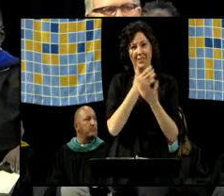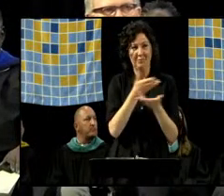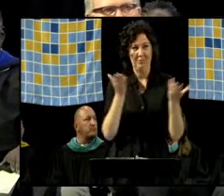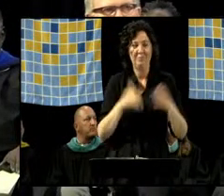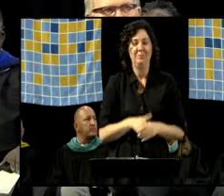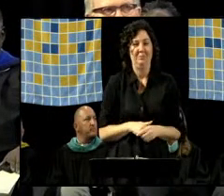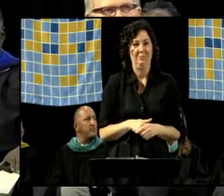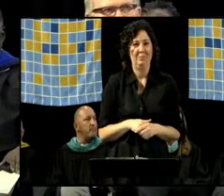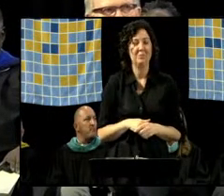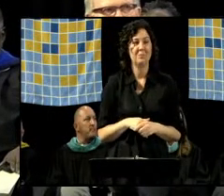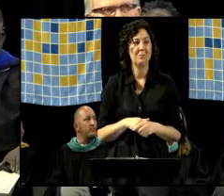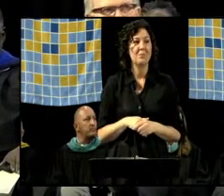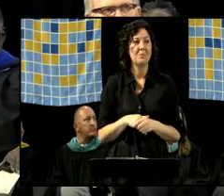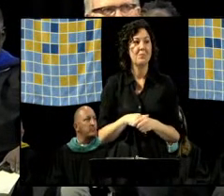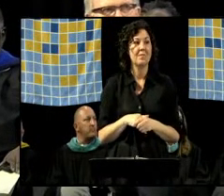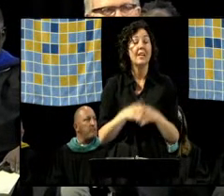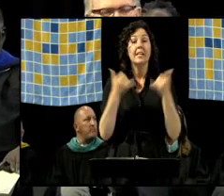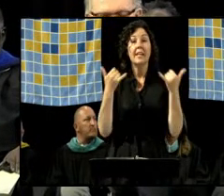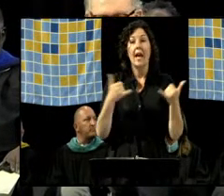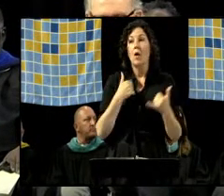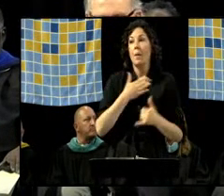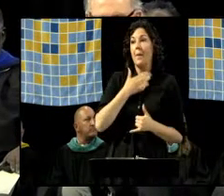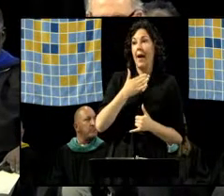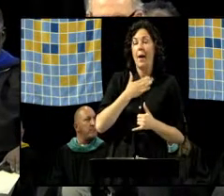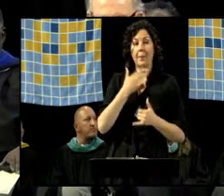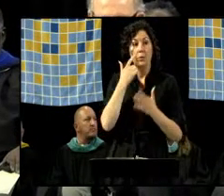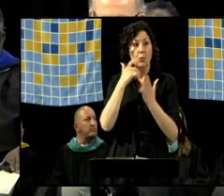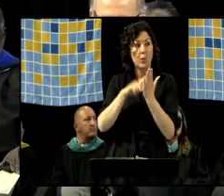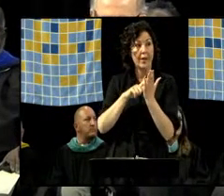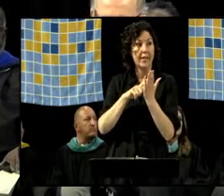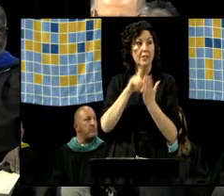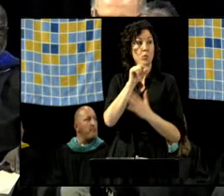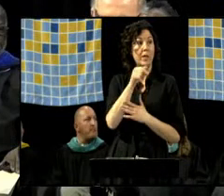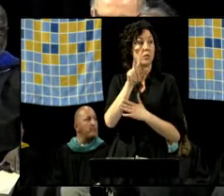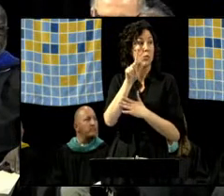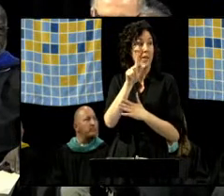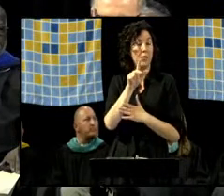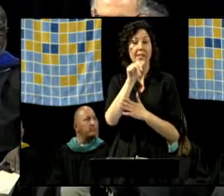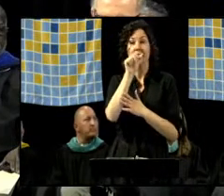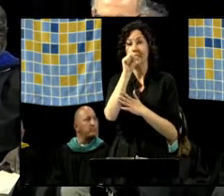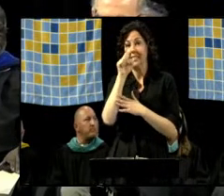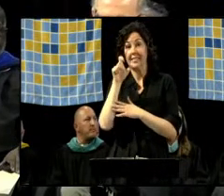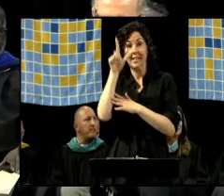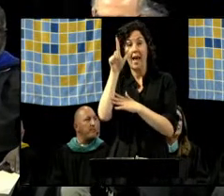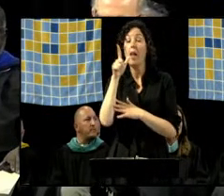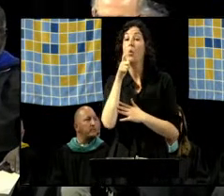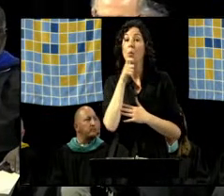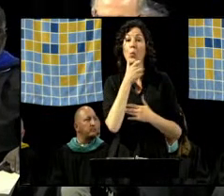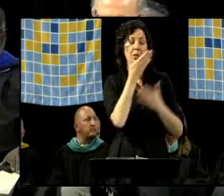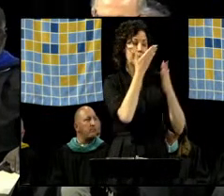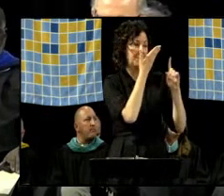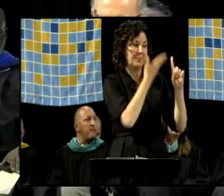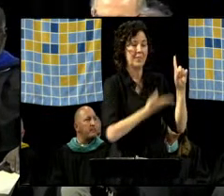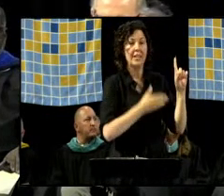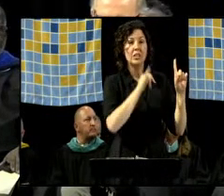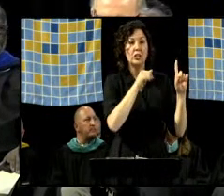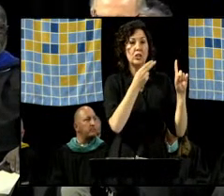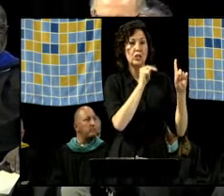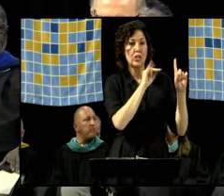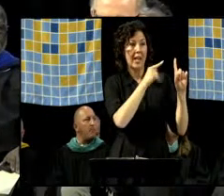I'm proud to recognize the 2023 South Florence High School salutatorian, Jennings Douglas